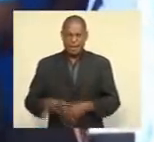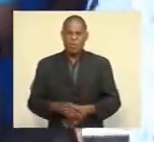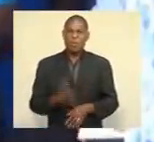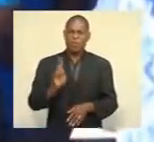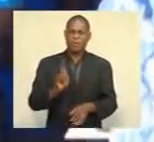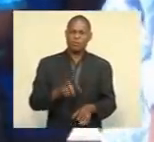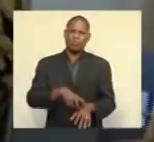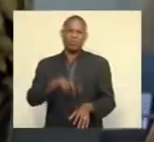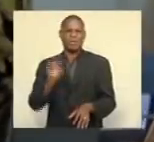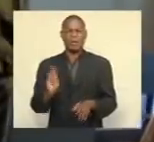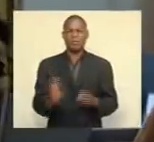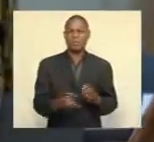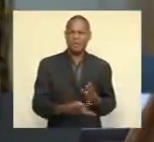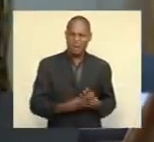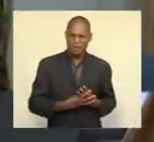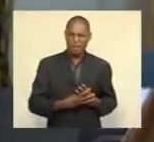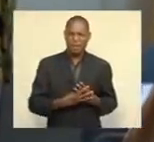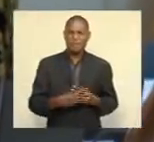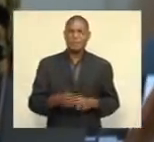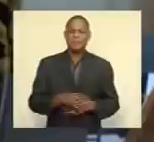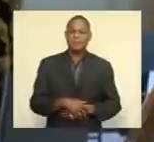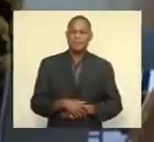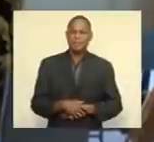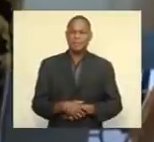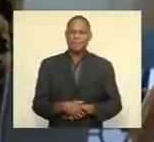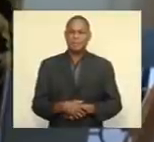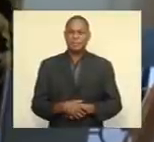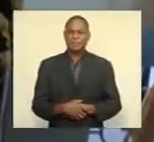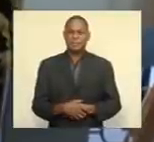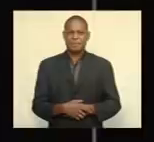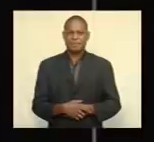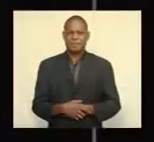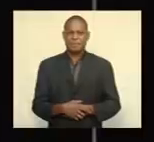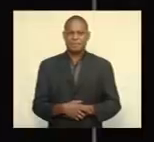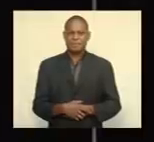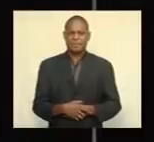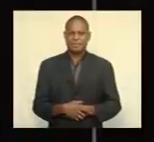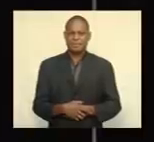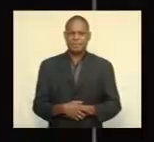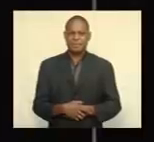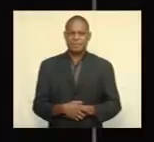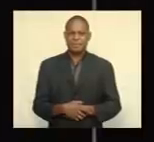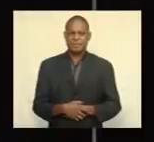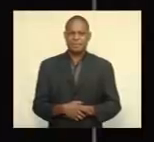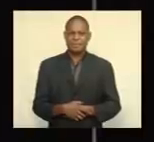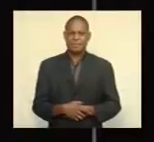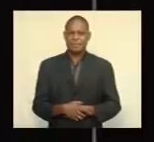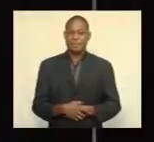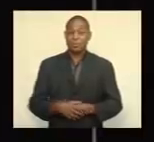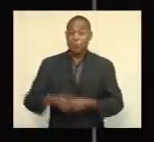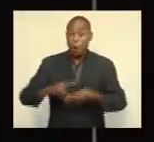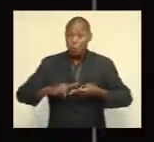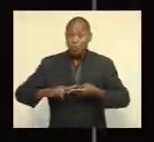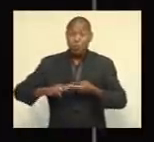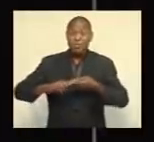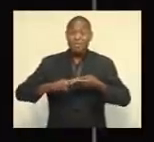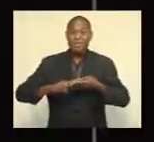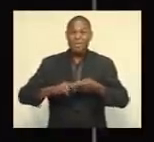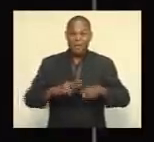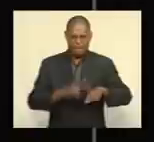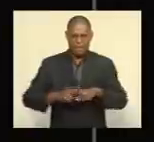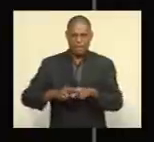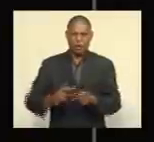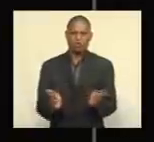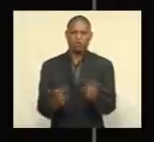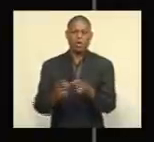among other allegations. Josiah Nanunga, FBC News. The Unity Fiji party had a change in